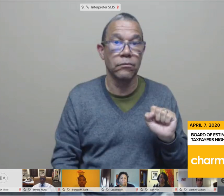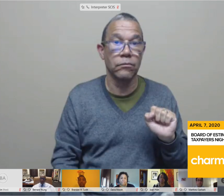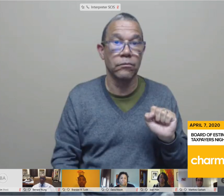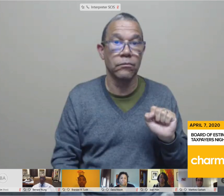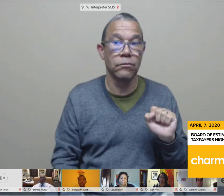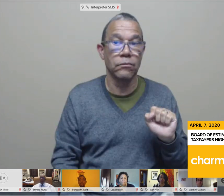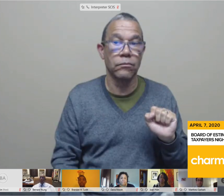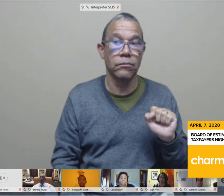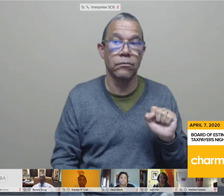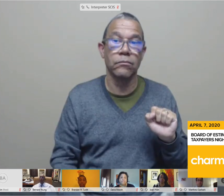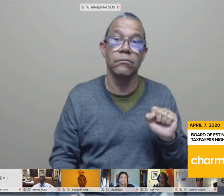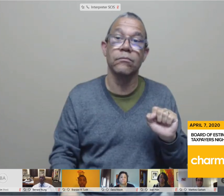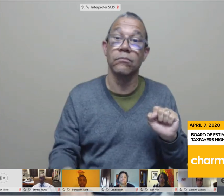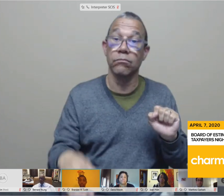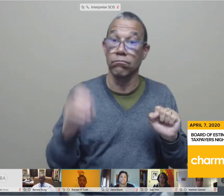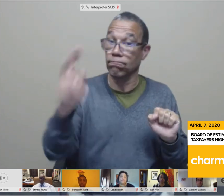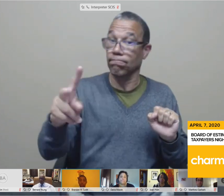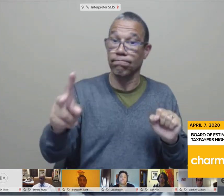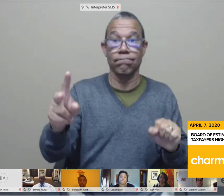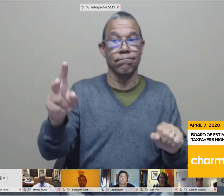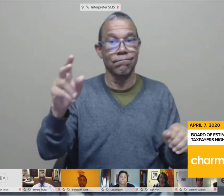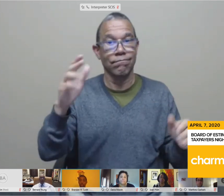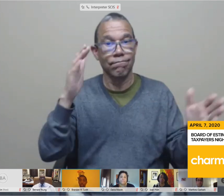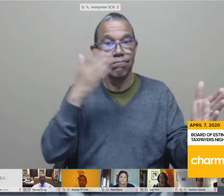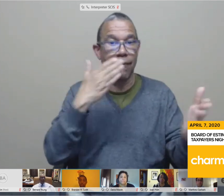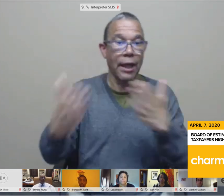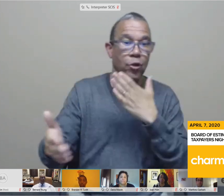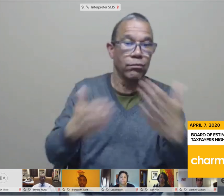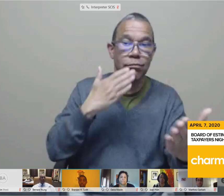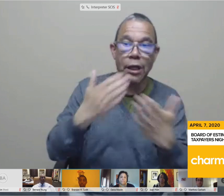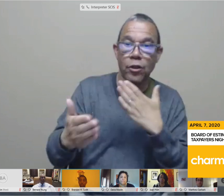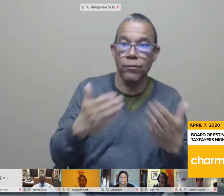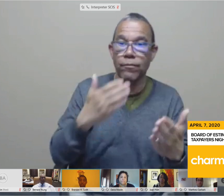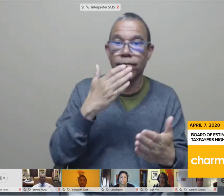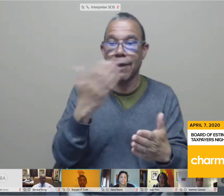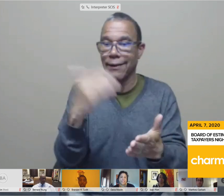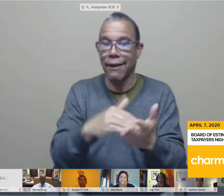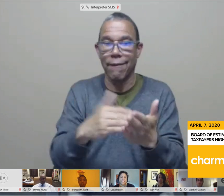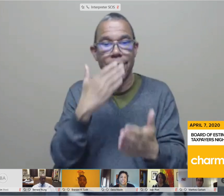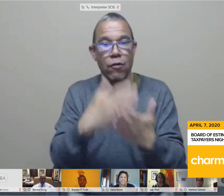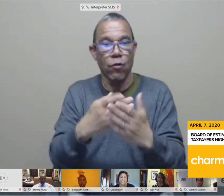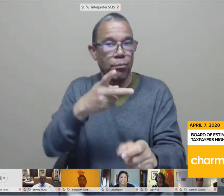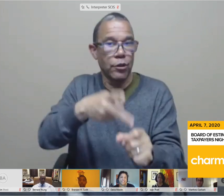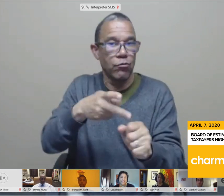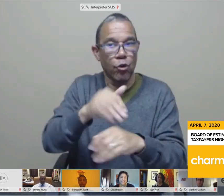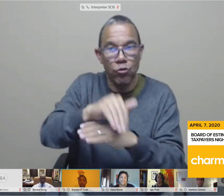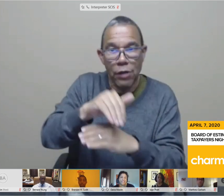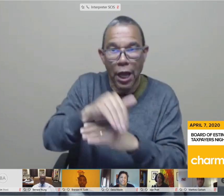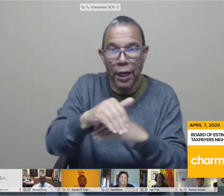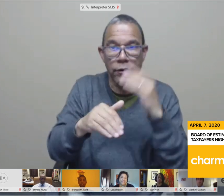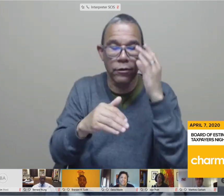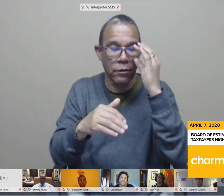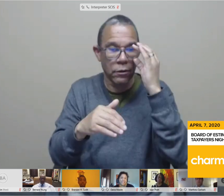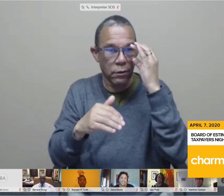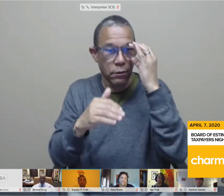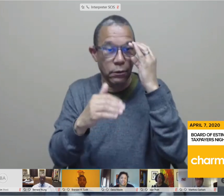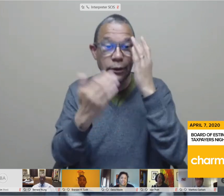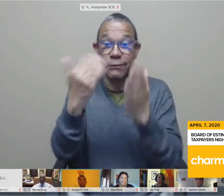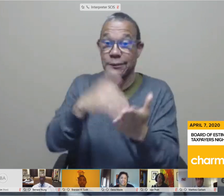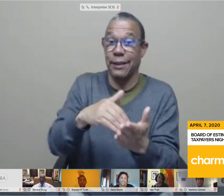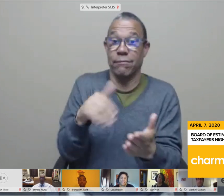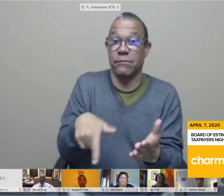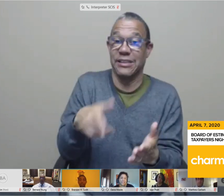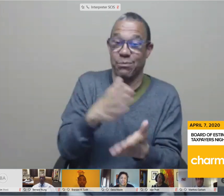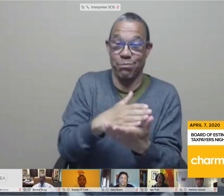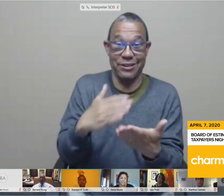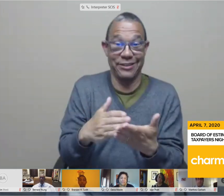All right. Thank you. Thank you all. Again, thank you for participating tonight in tonight's meeting. Again, this budget is very,